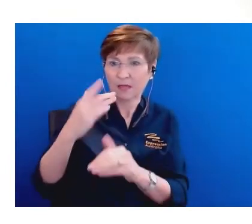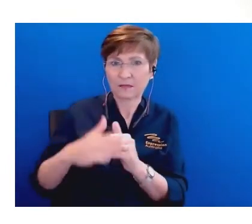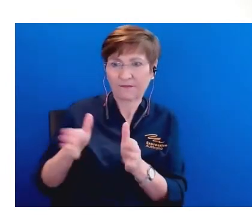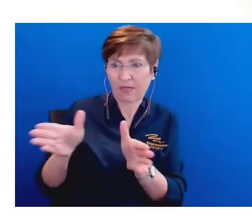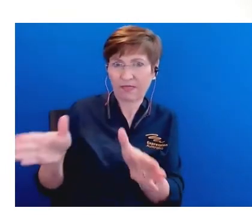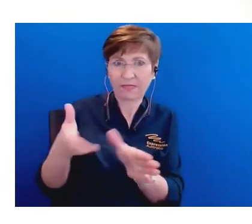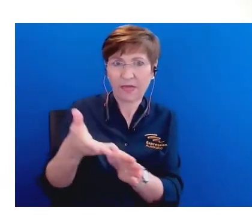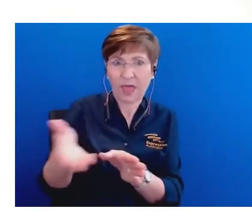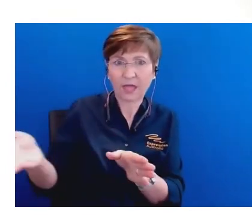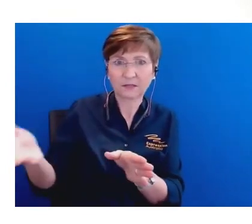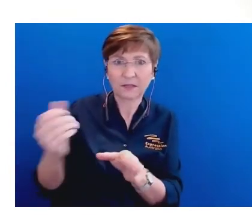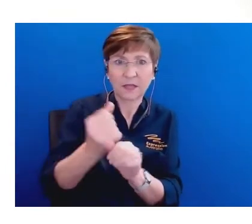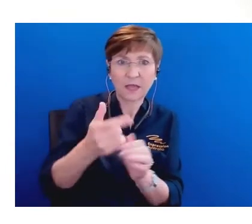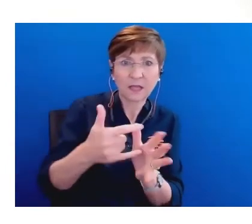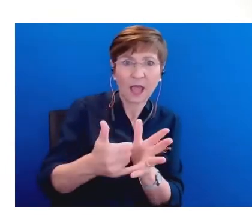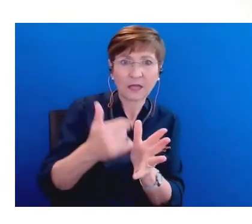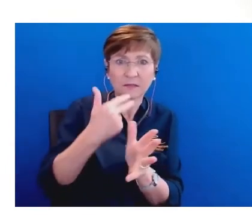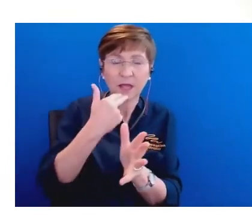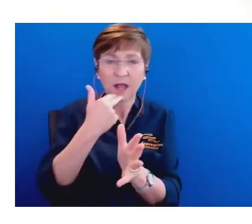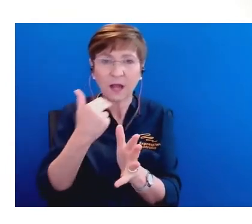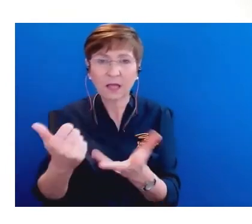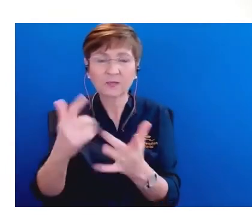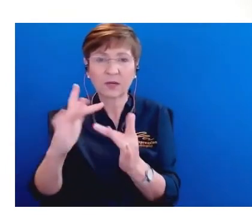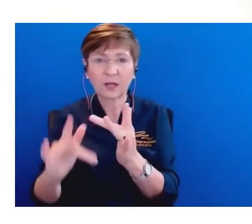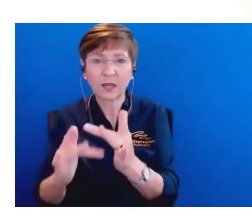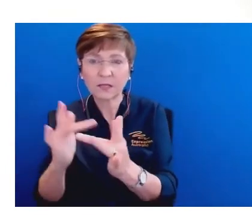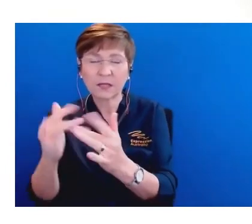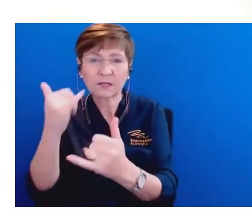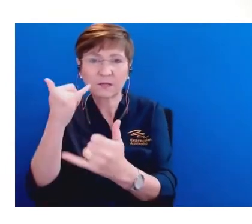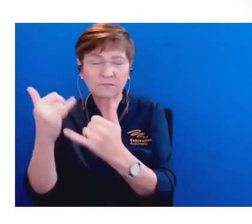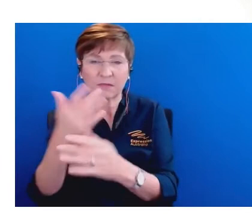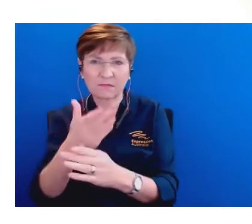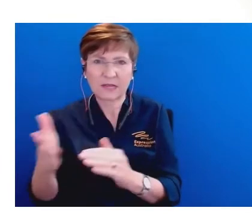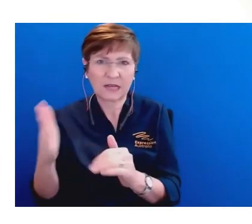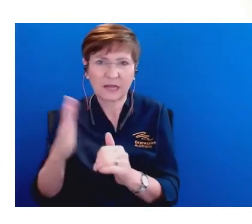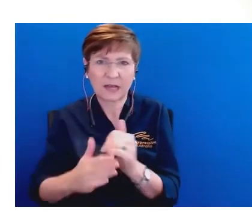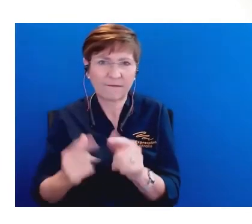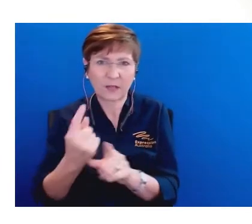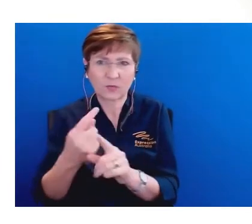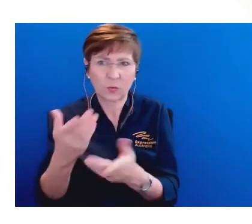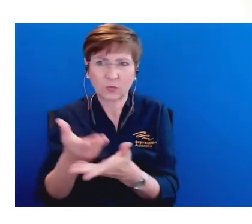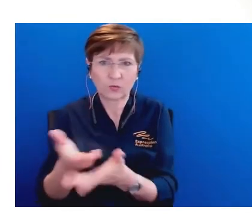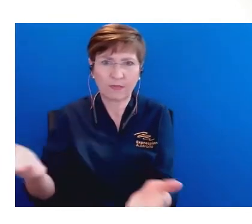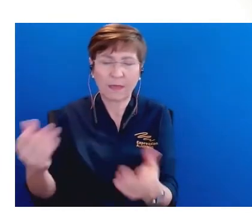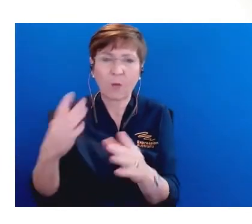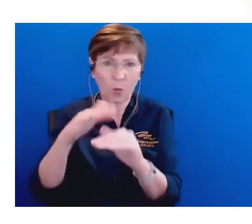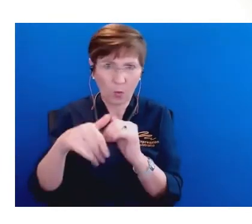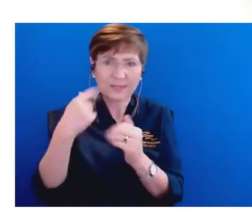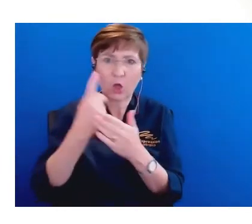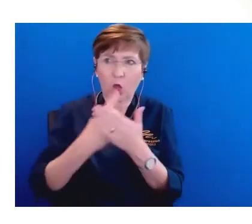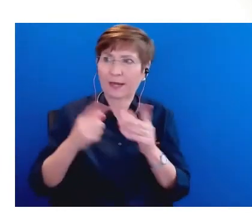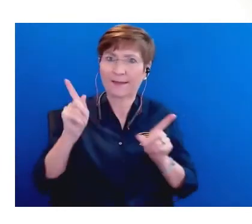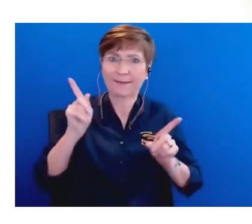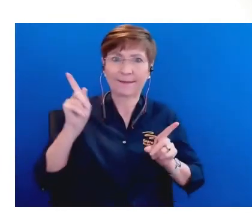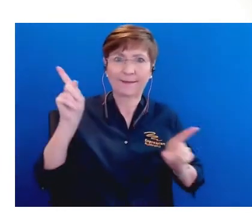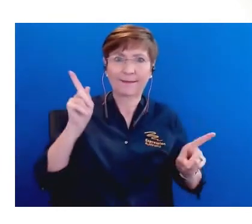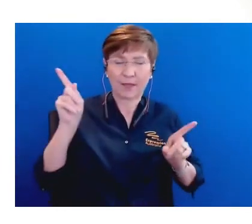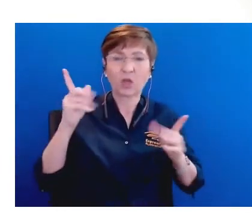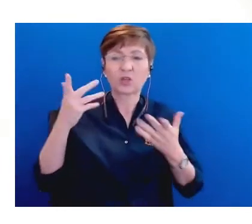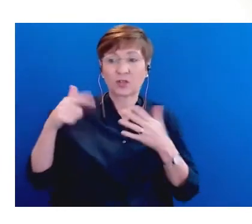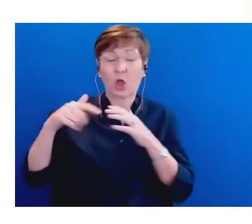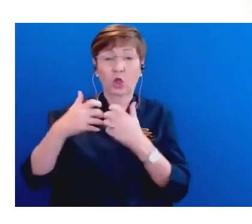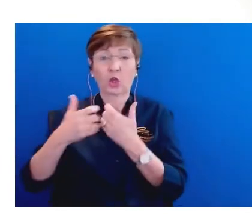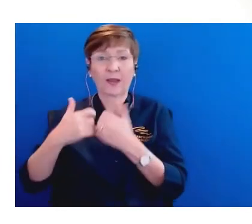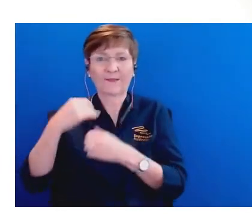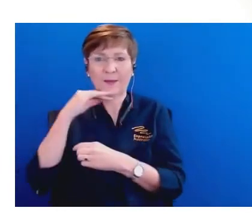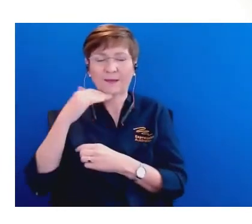their ability to enter contracts and so on, is recognised and supported. And so we were keen to look more